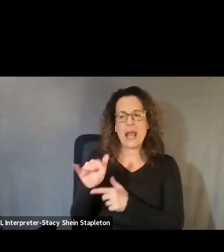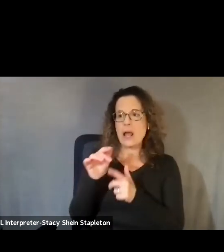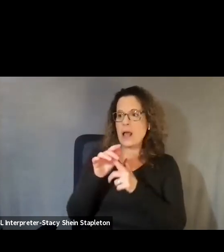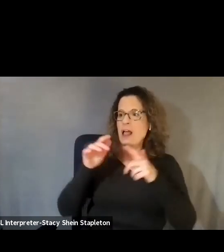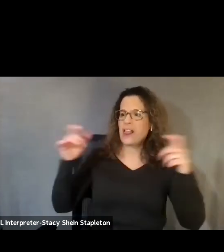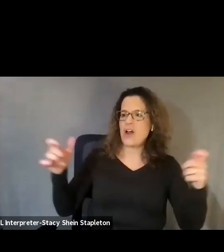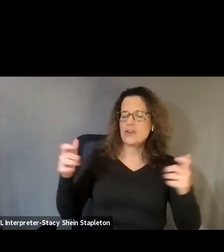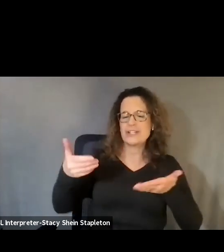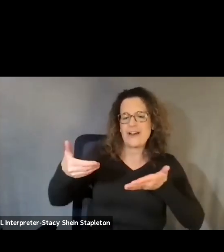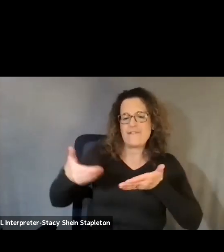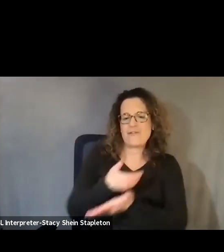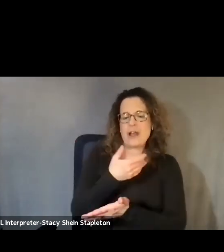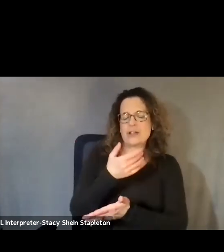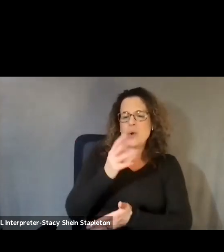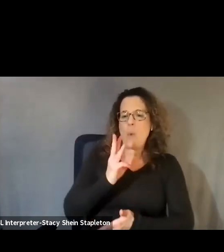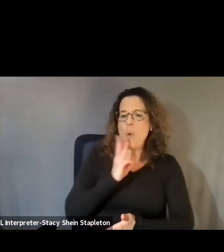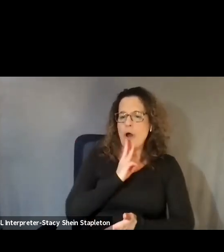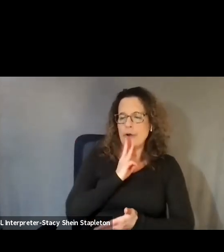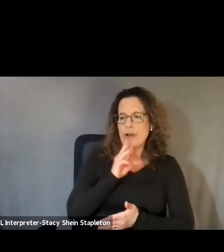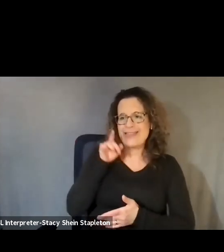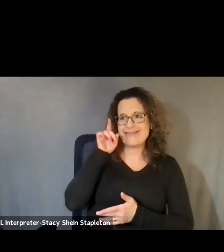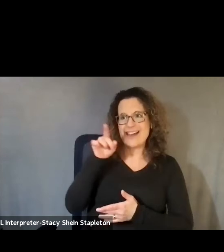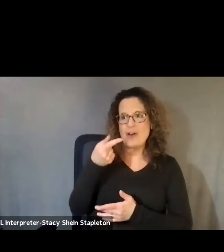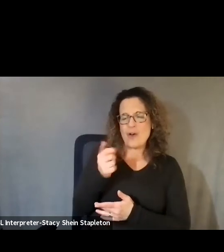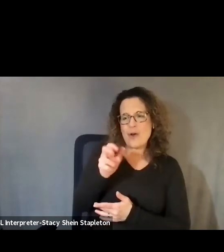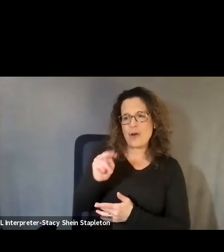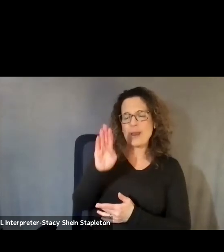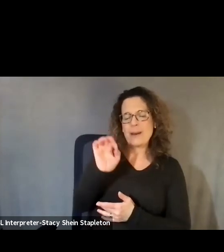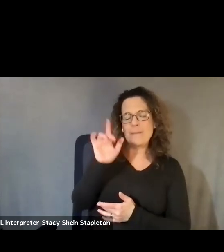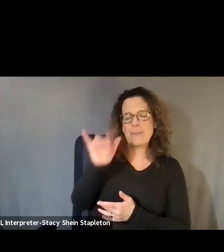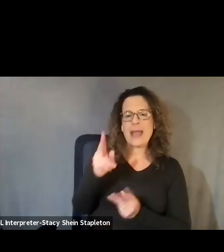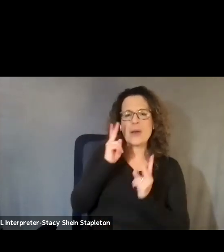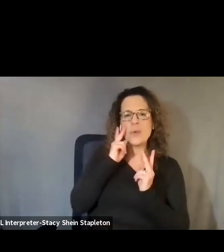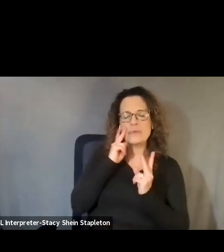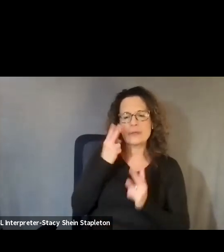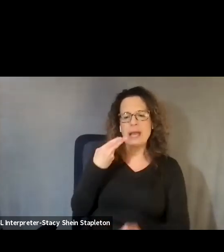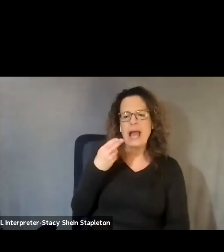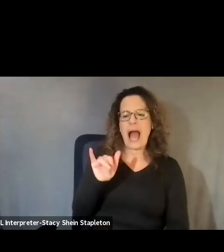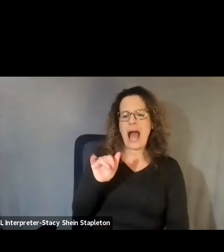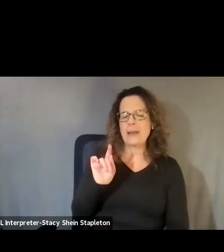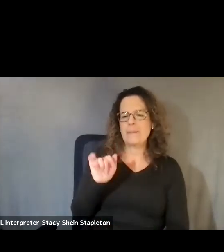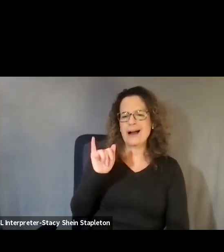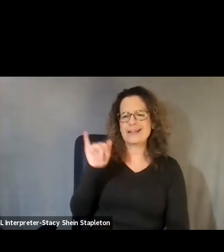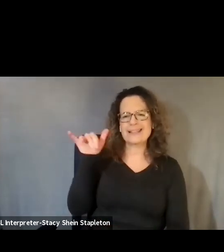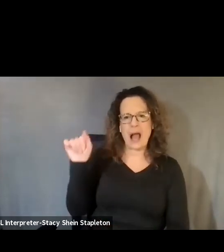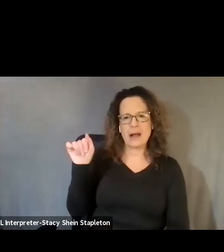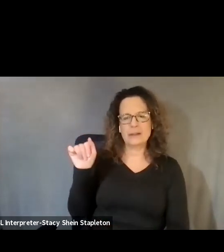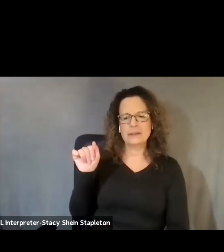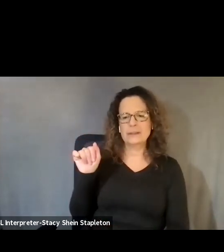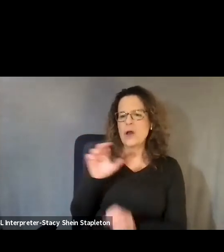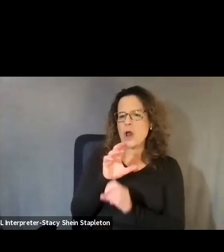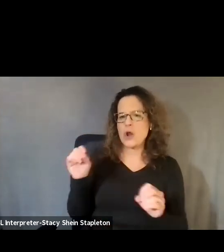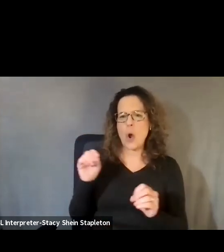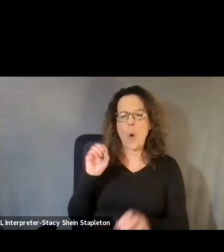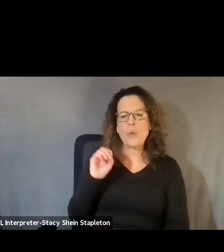largest freshwater estuary, where we have seen what's called hypoxia, that is the absence of